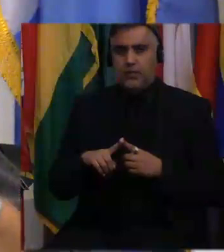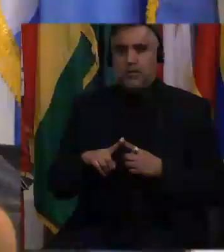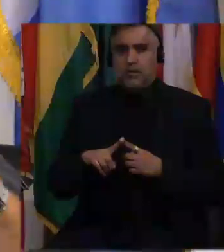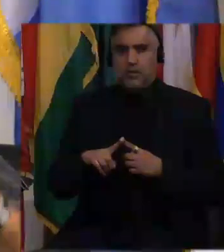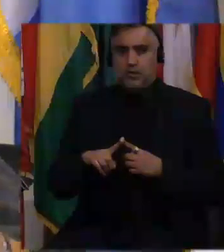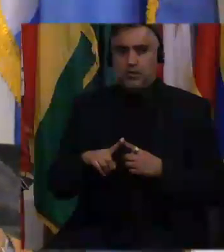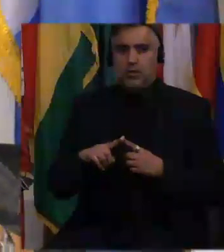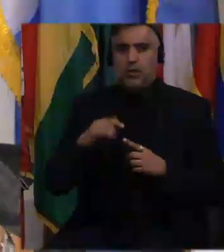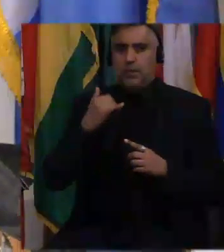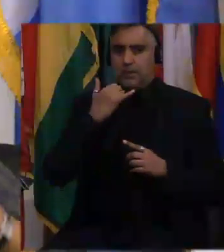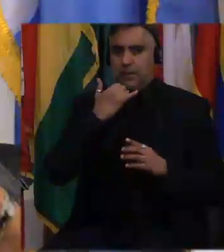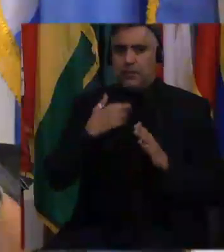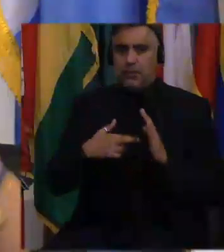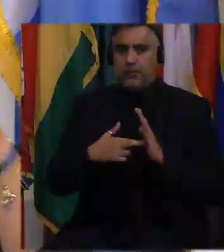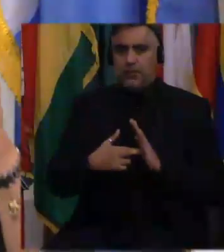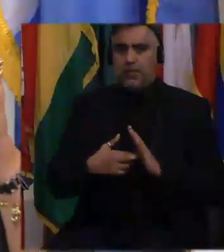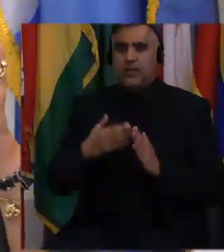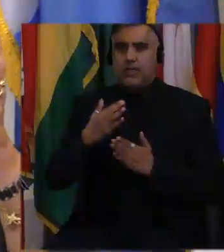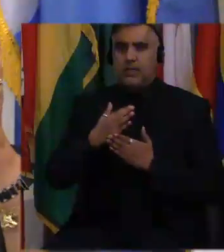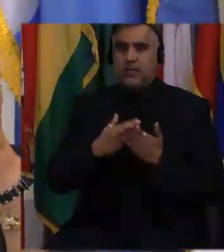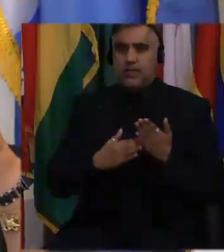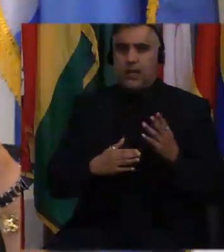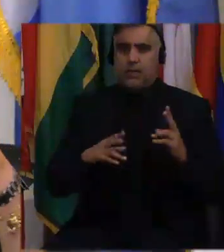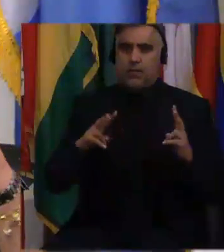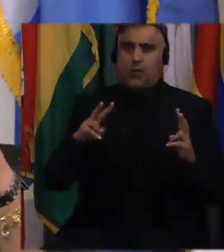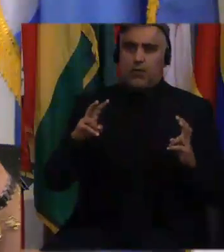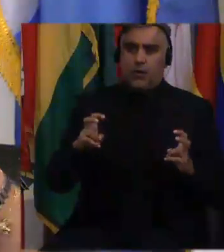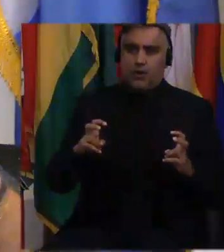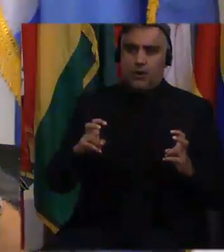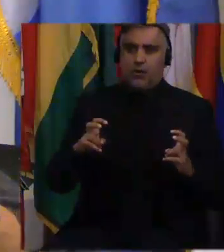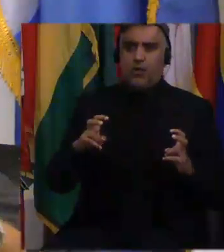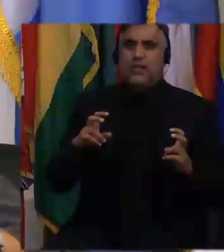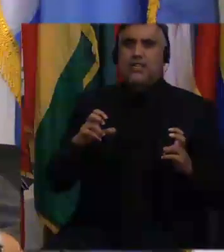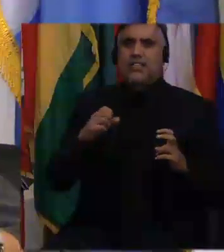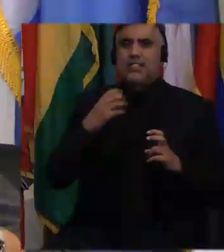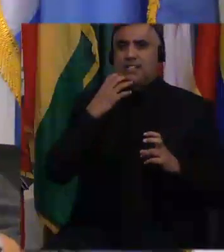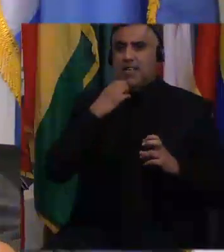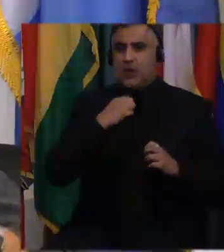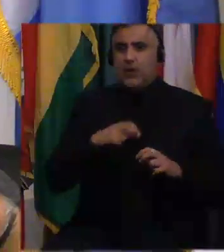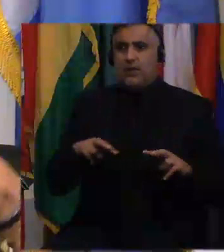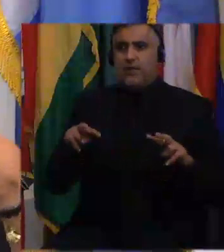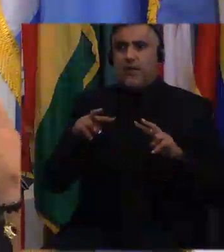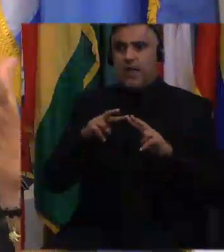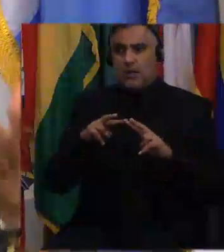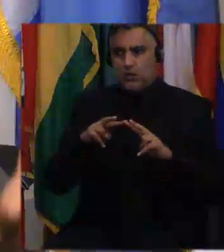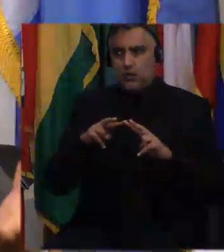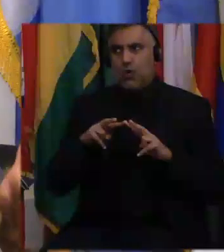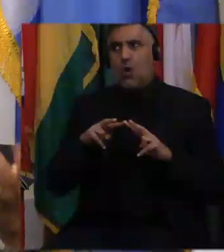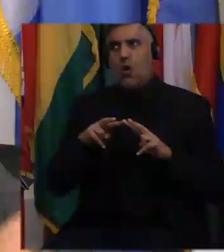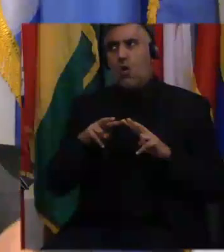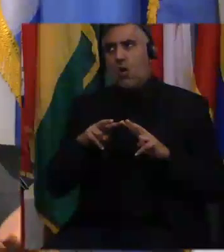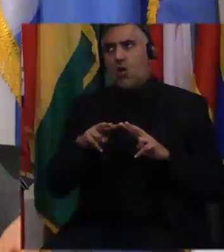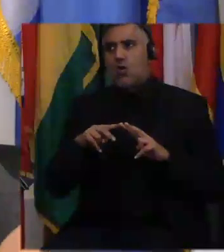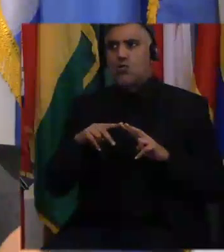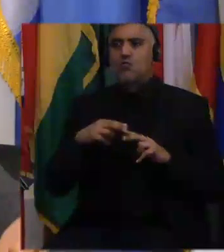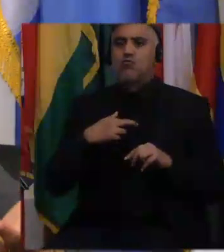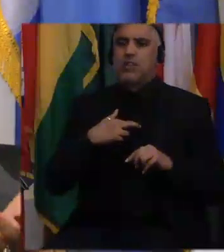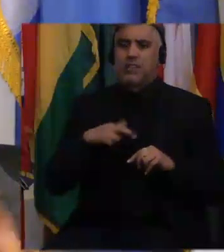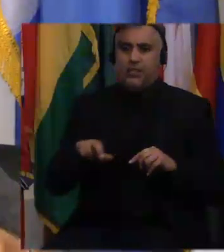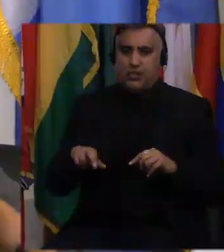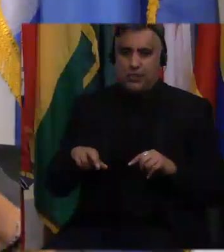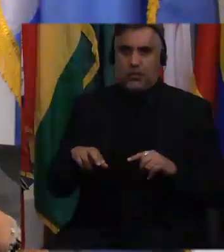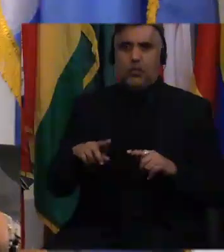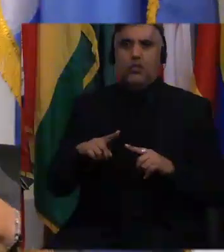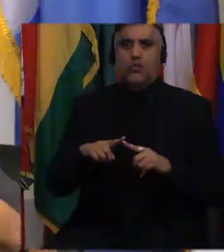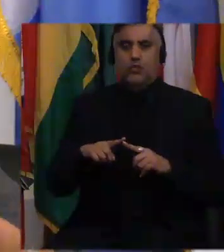an effort to misrepresent certain what we would call sacred values or religion, in other